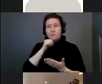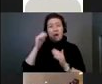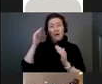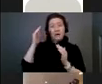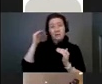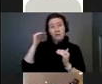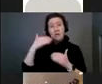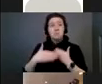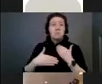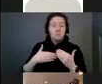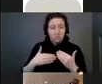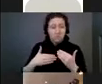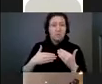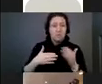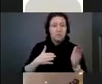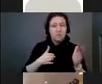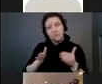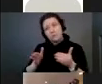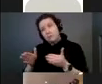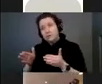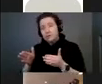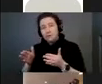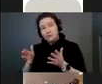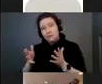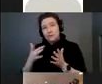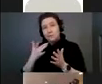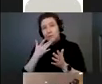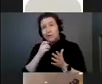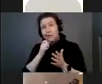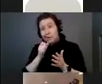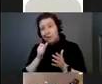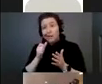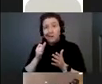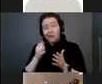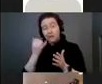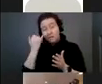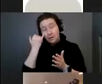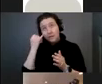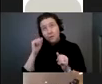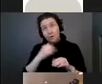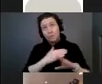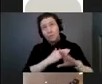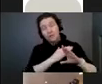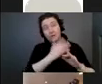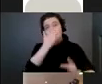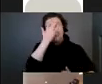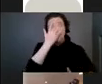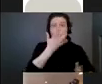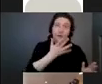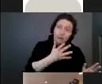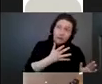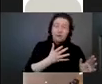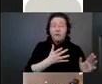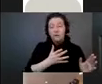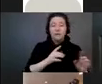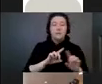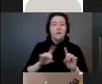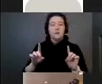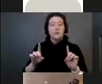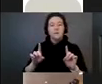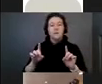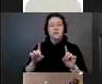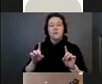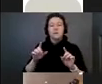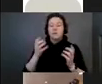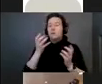you know, we would have rather not had to make those changes, obviously, if we could have prevented this from happening. But, like I said, she's a